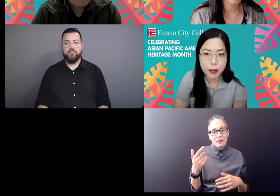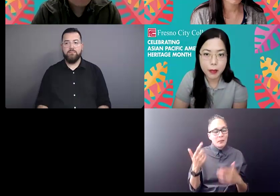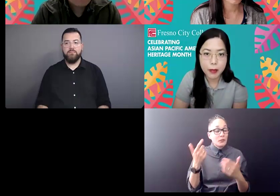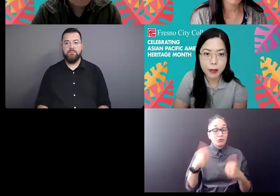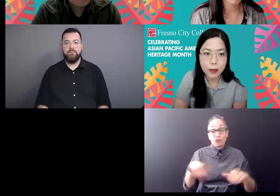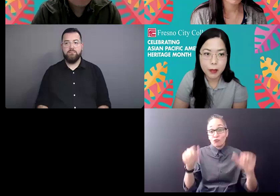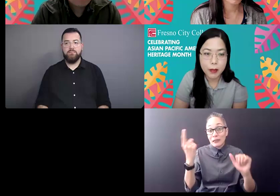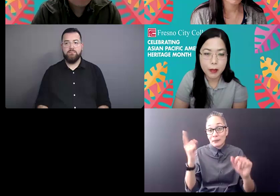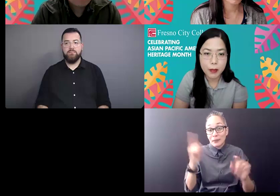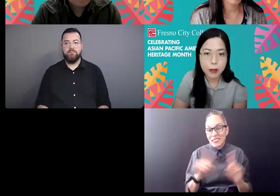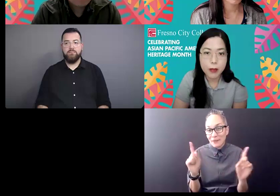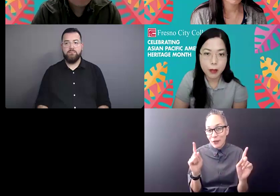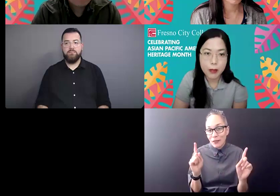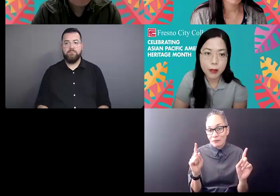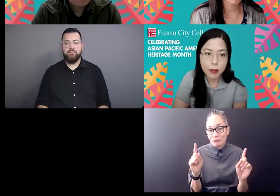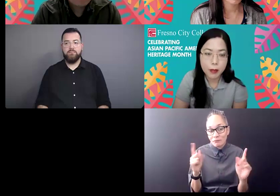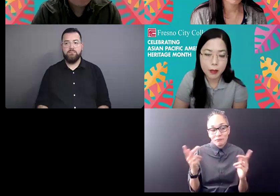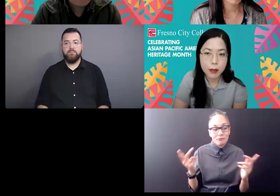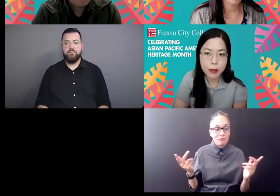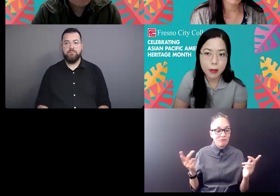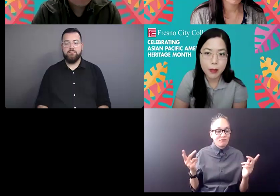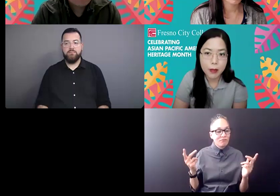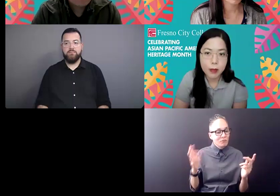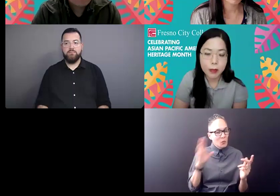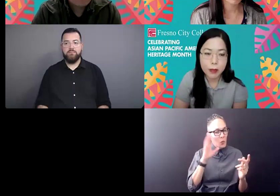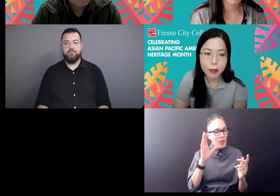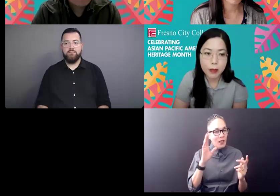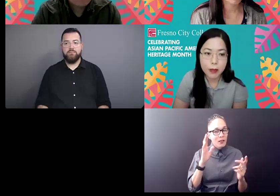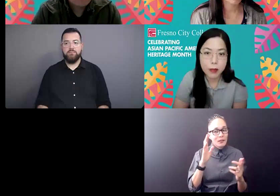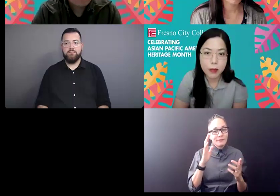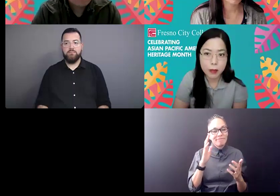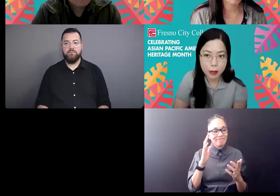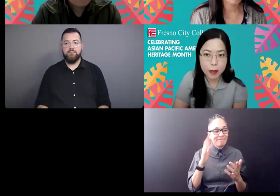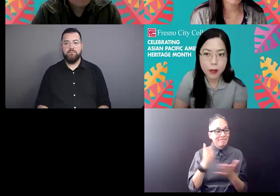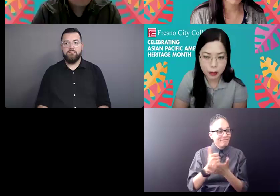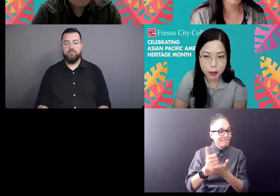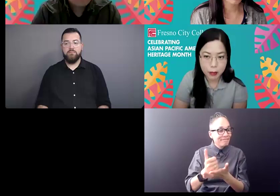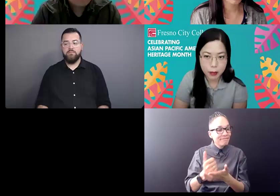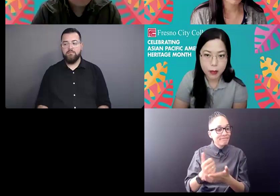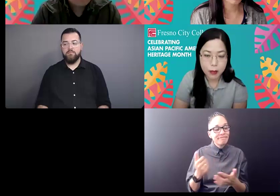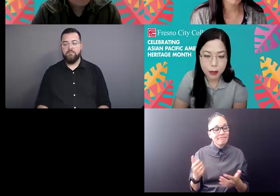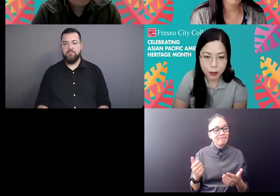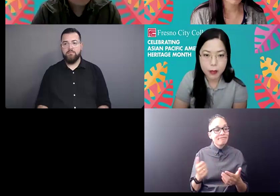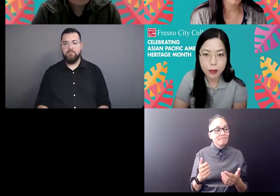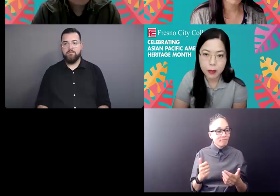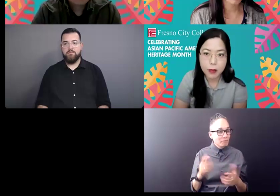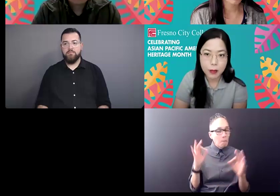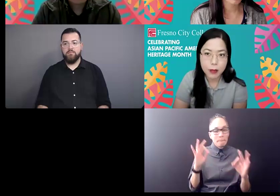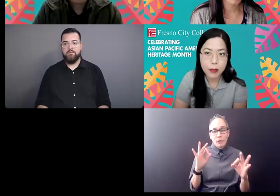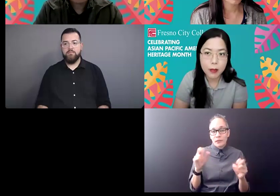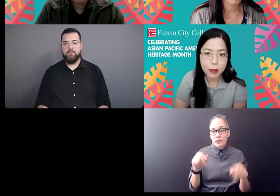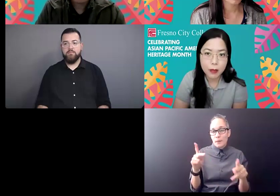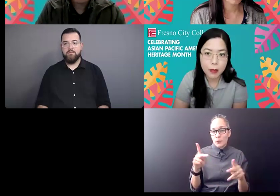different outside the scope of what you know and grew up being taught to strive for is the perfect way to get